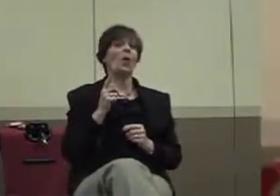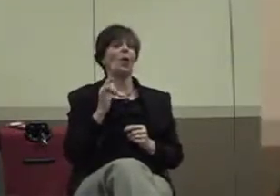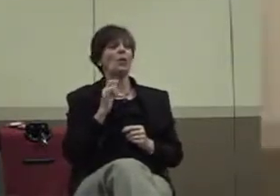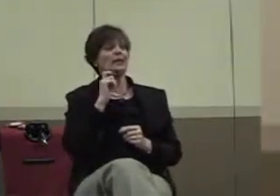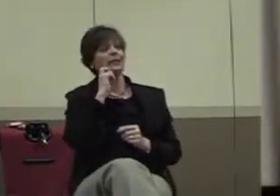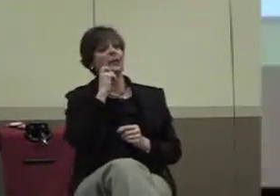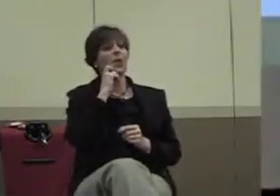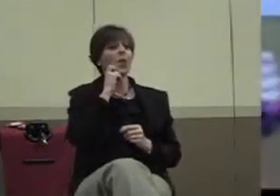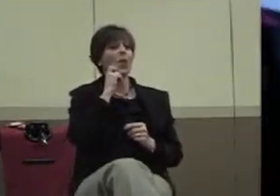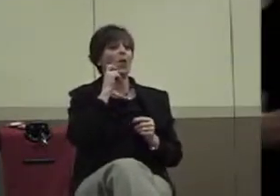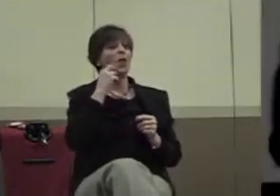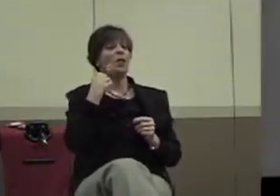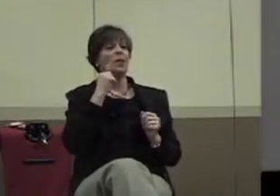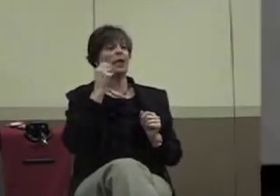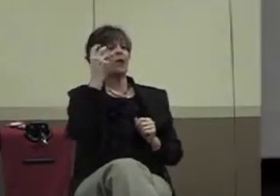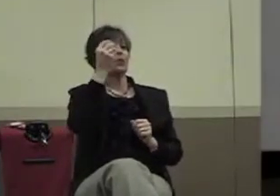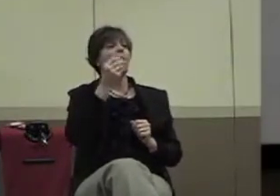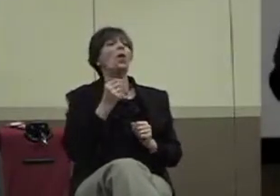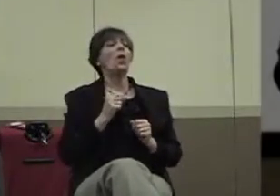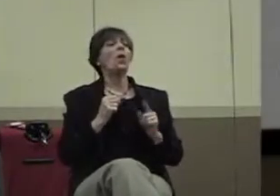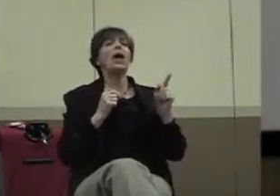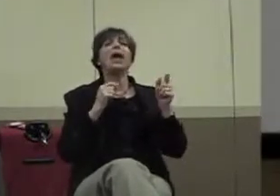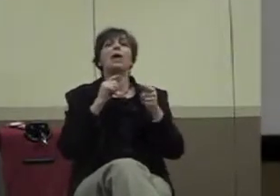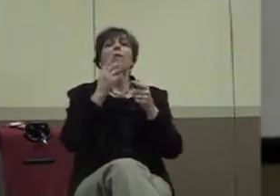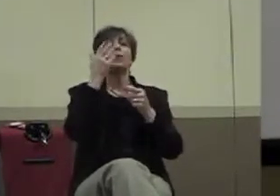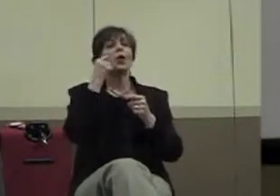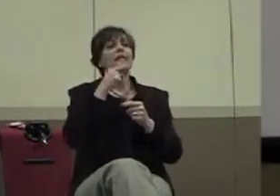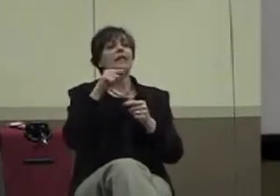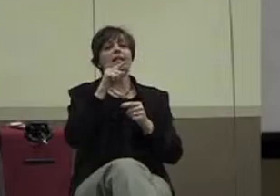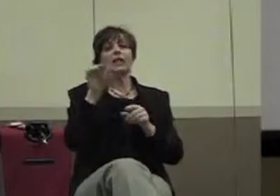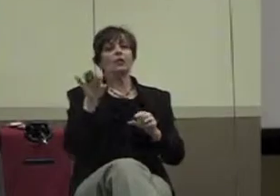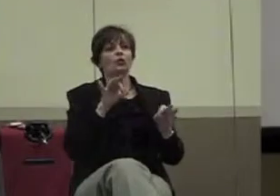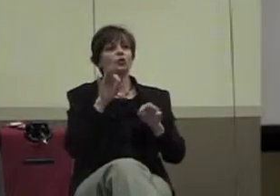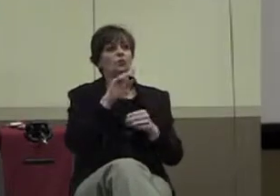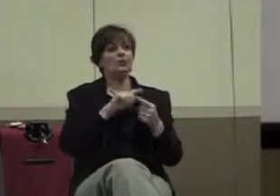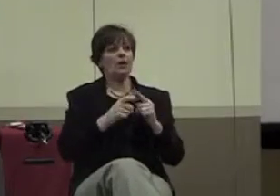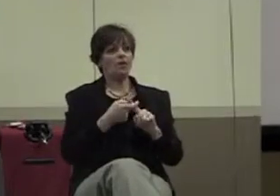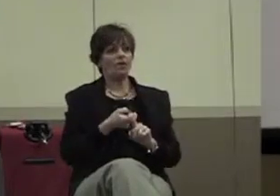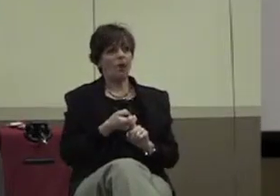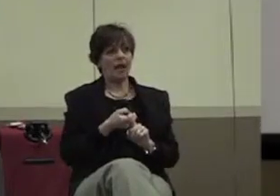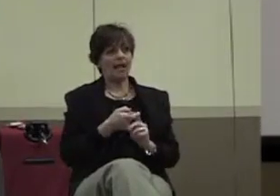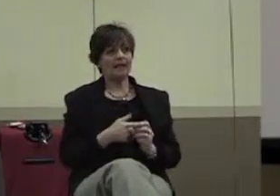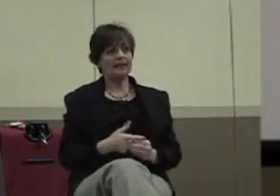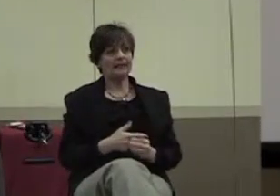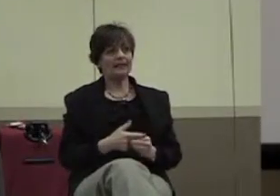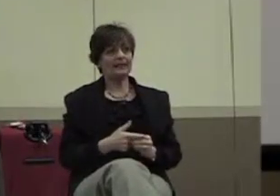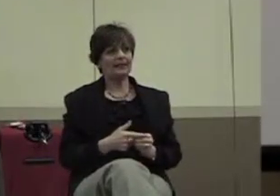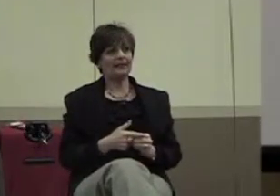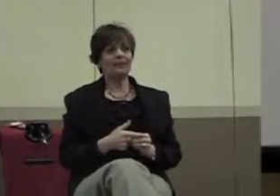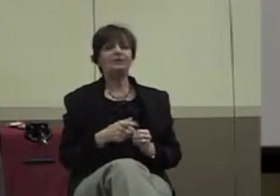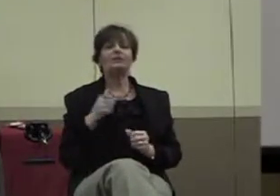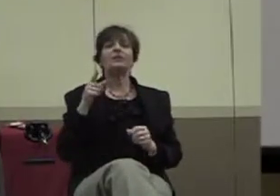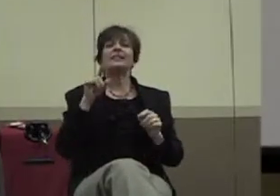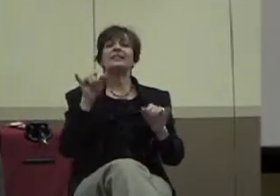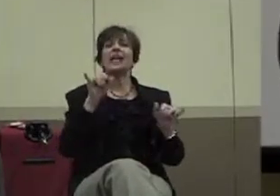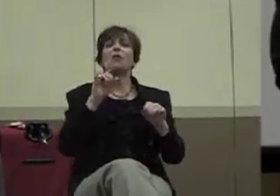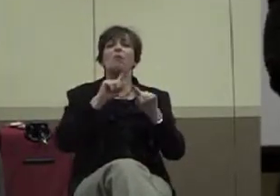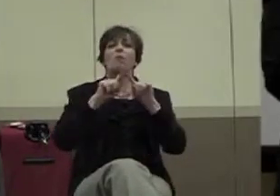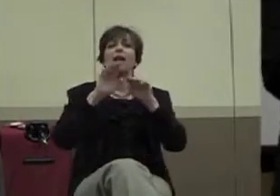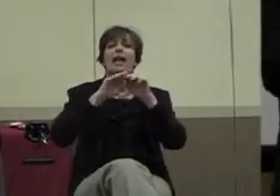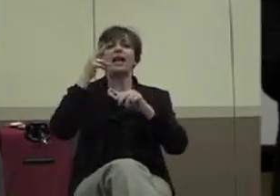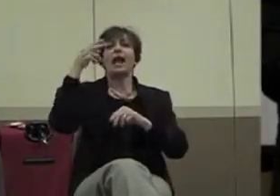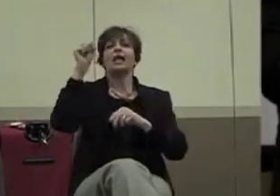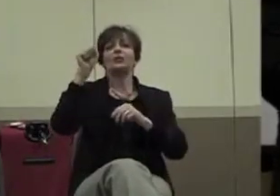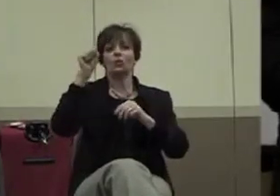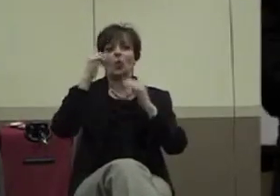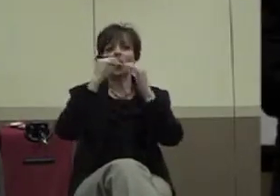go. Yeah. They get to choose their friends. So same kind of thing, but at the high school level, where they get to pull kids out to